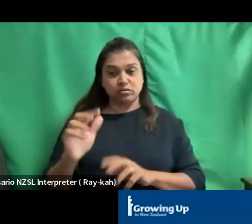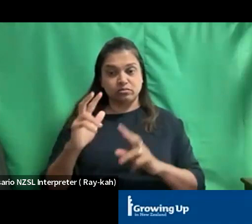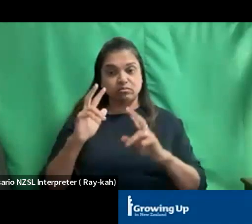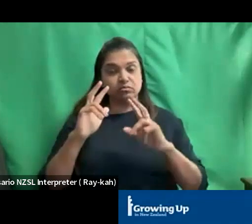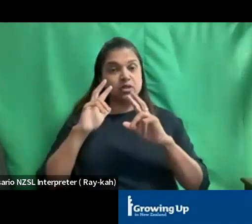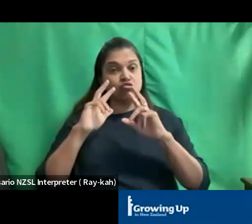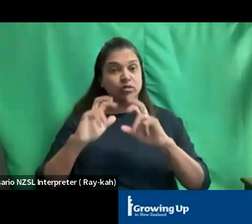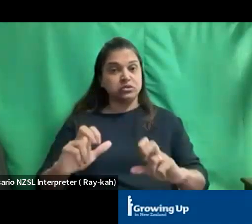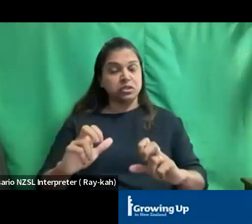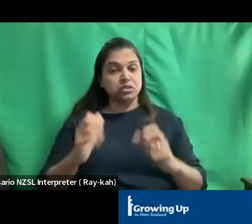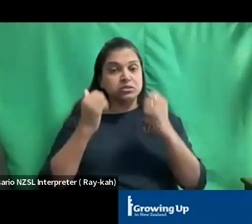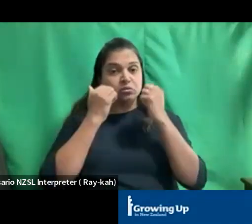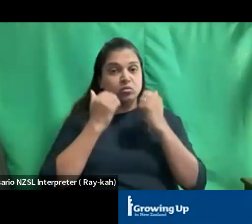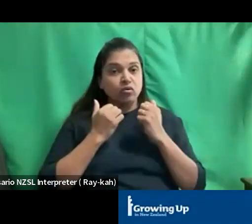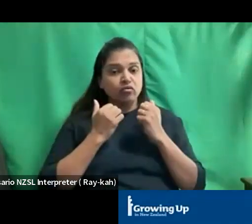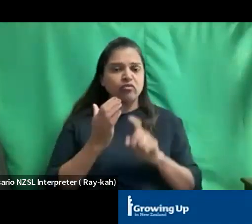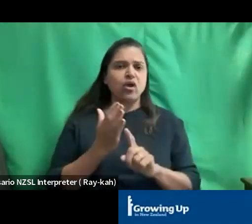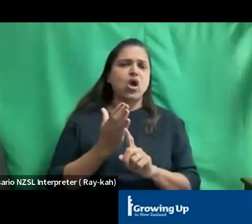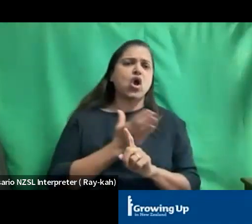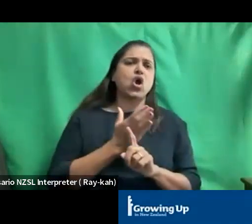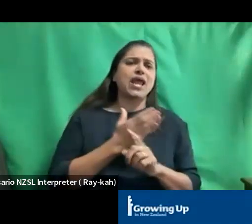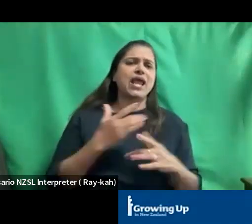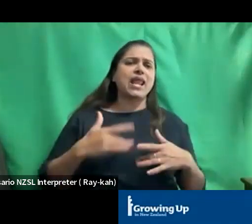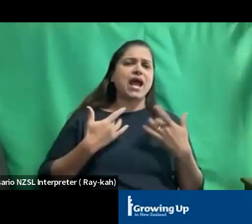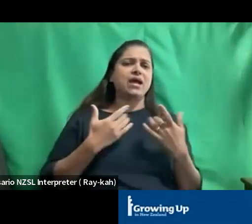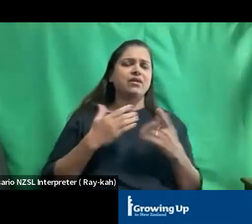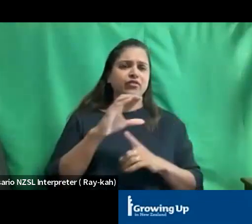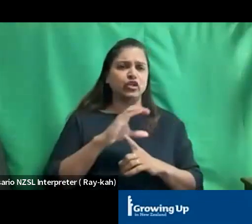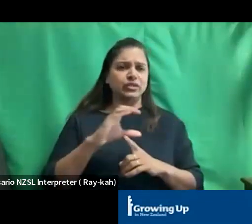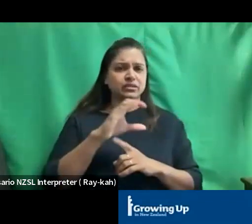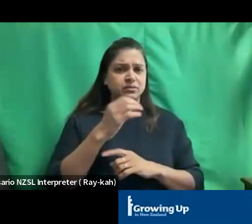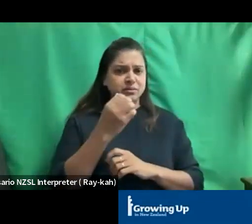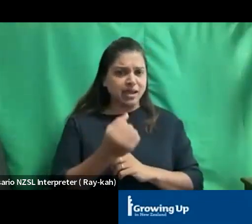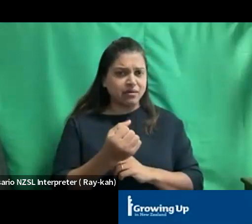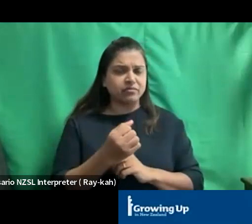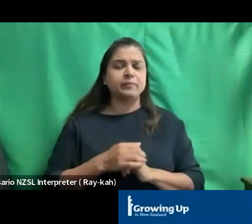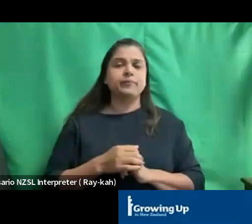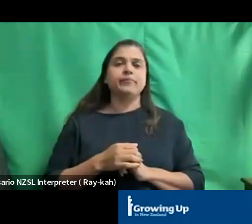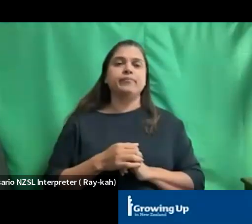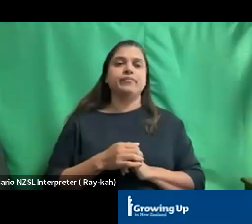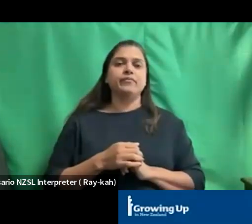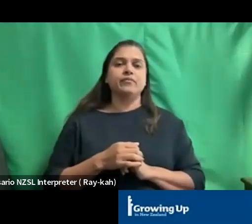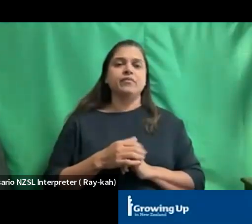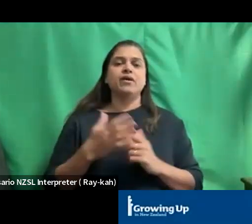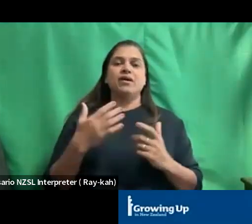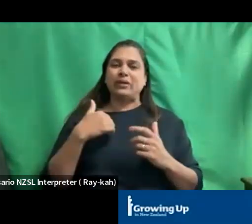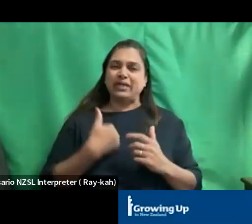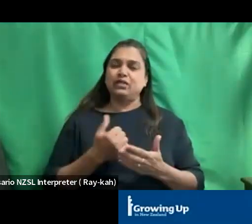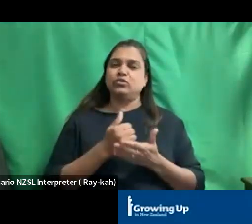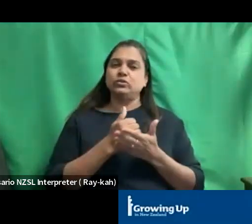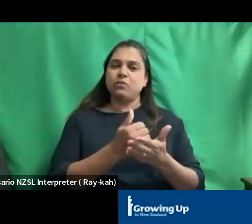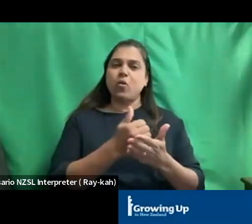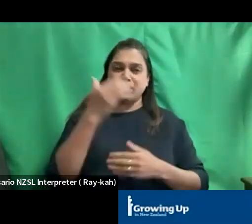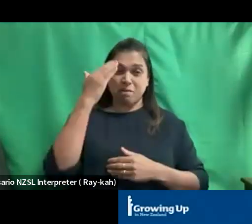life conditions. And I see in particular the importance, I think, of supporting mothers to feel